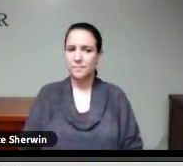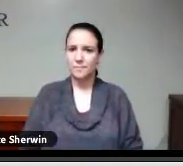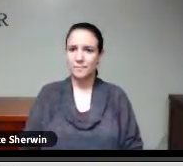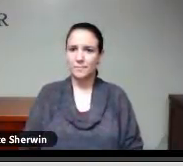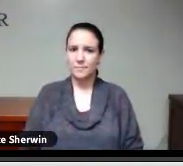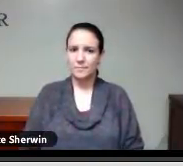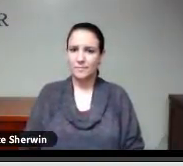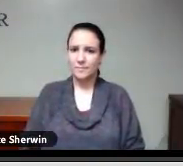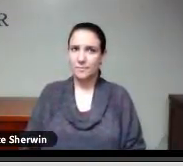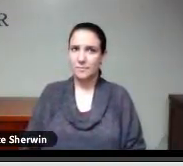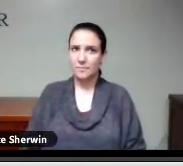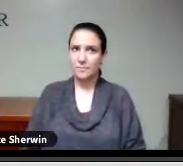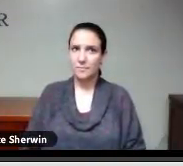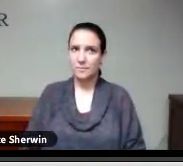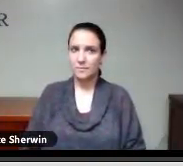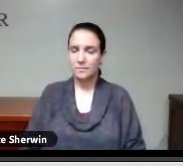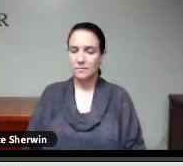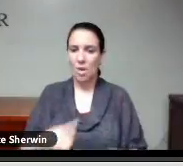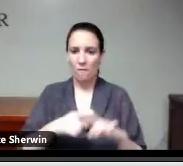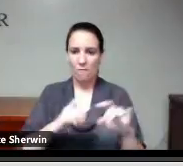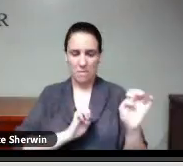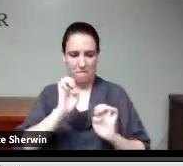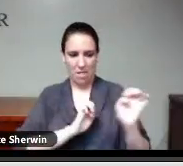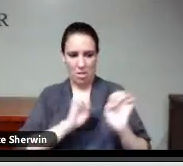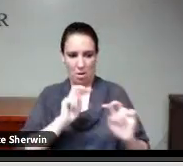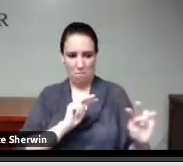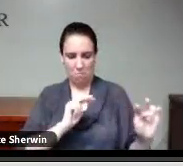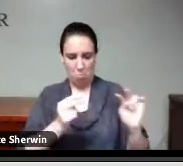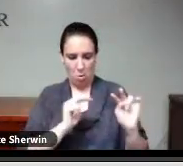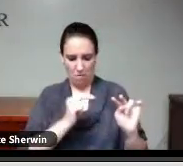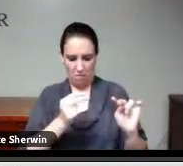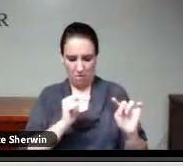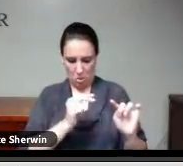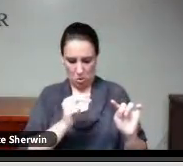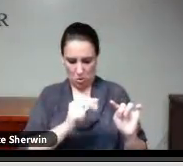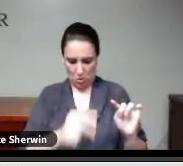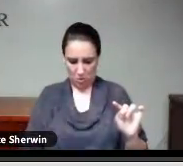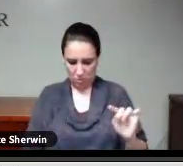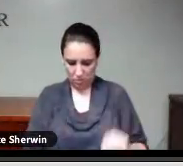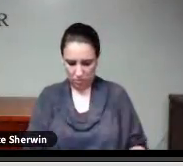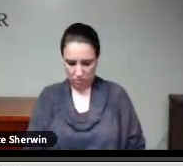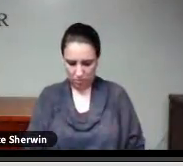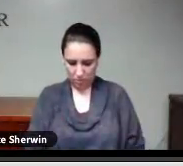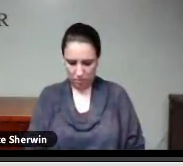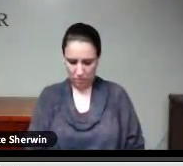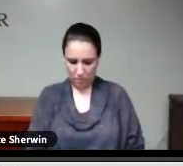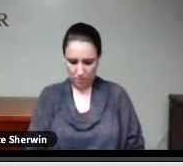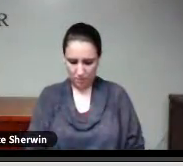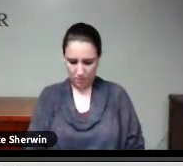So from an evaluative point of view, if this isn't something that you typically do,